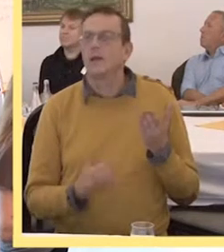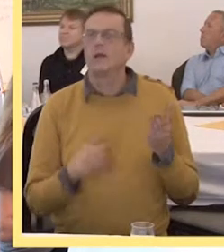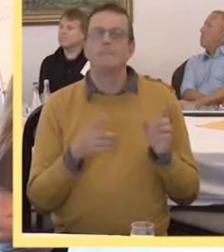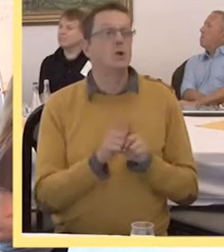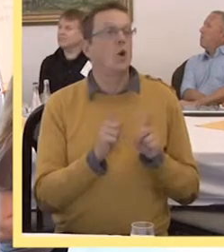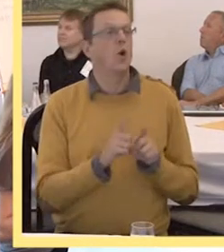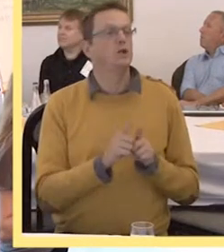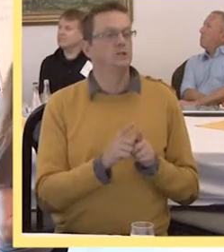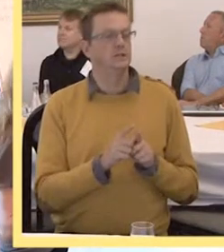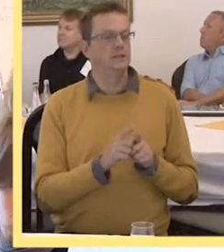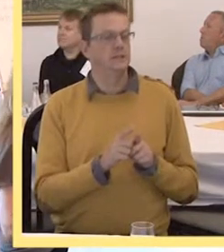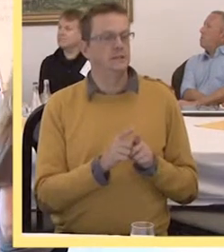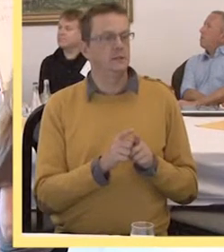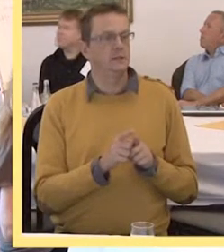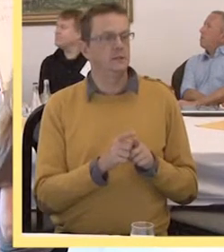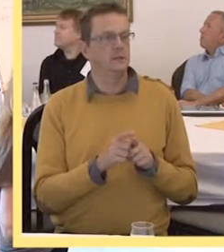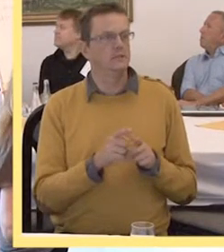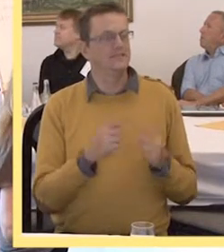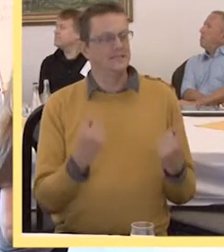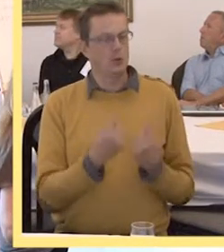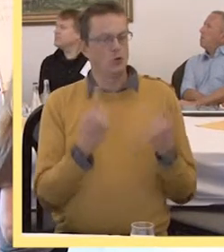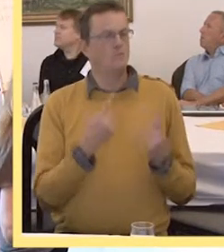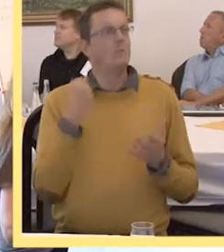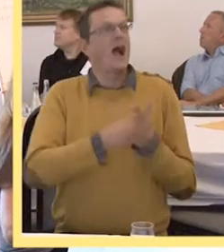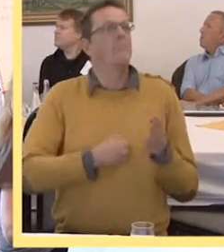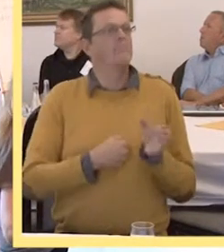in the response recovery phase, like